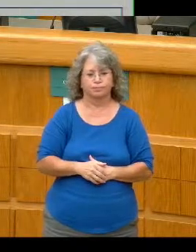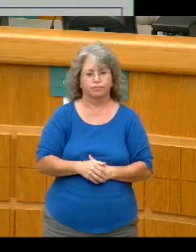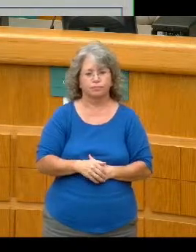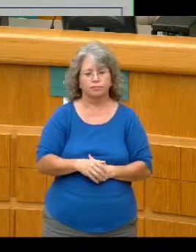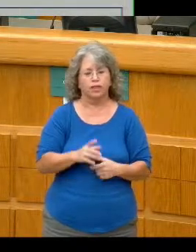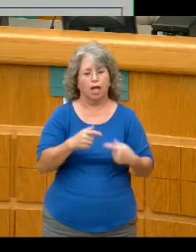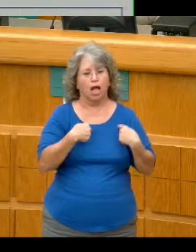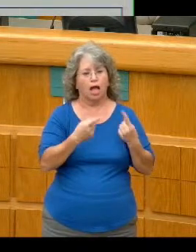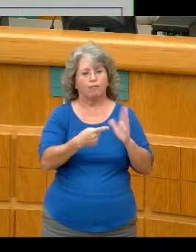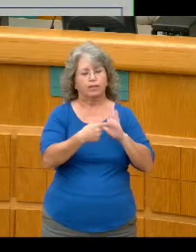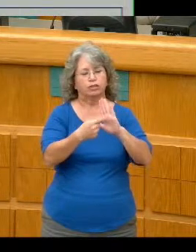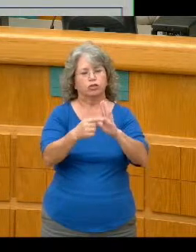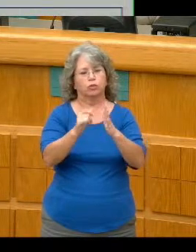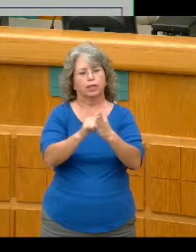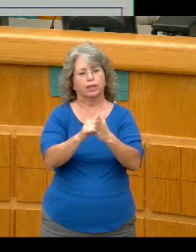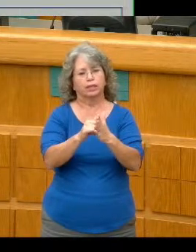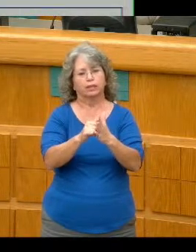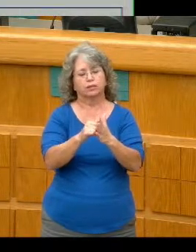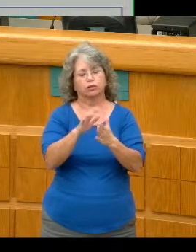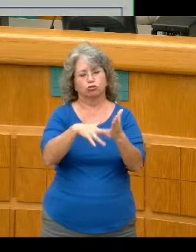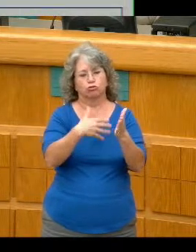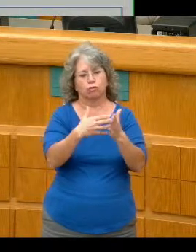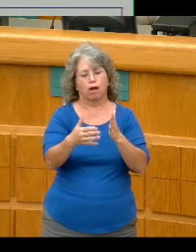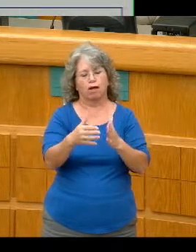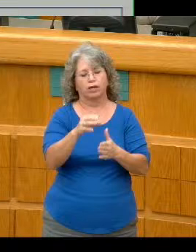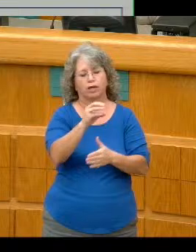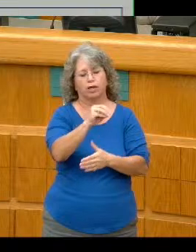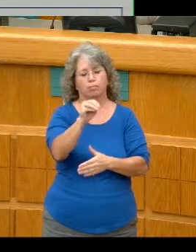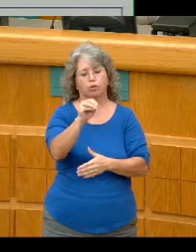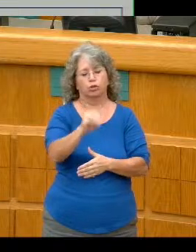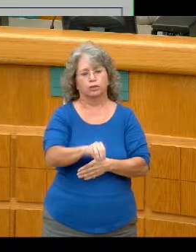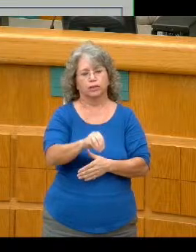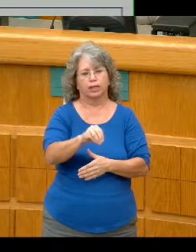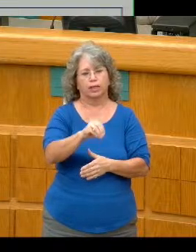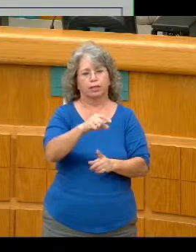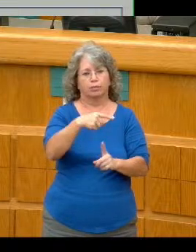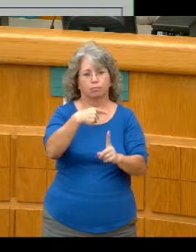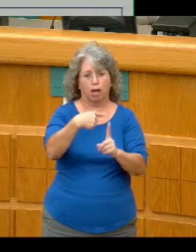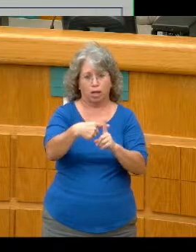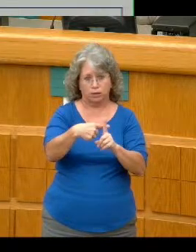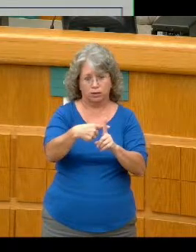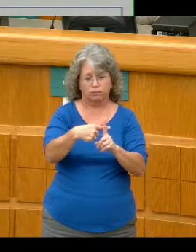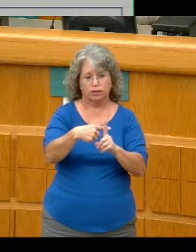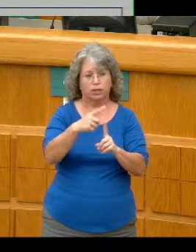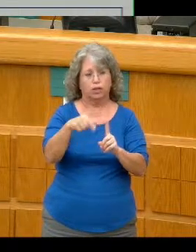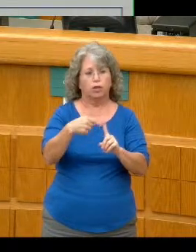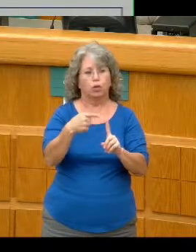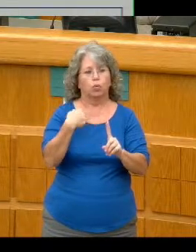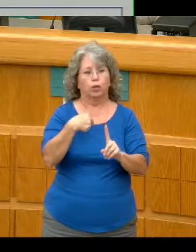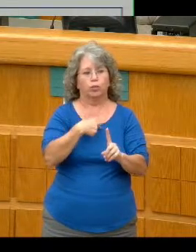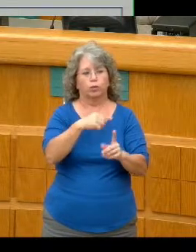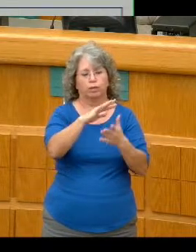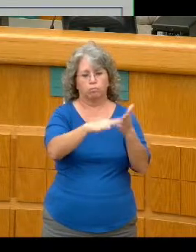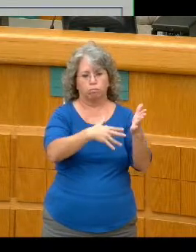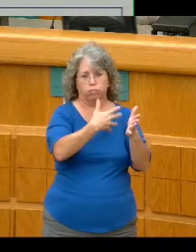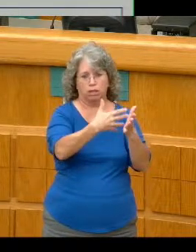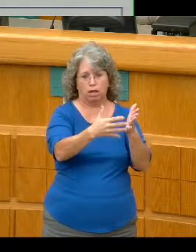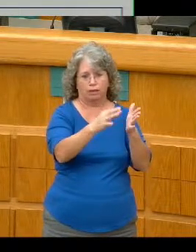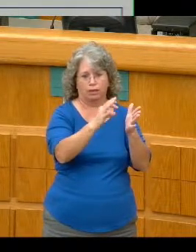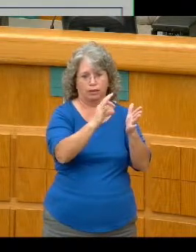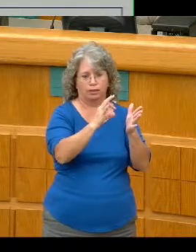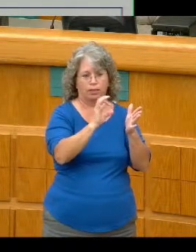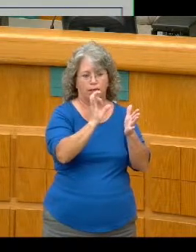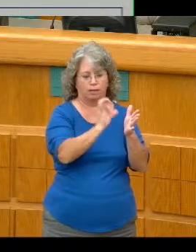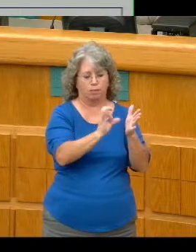percent positive tests, I've been showing this graph for the past several weeks. When we plot this out,